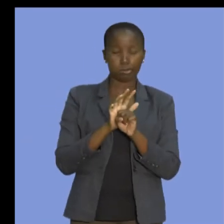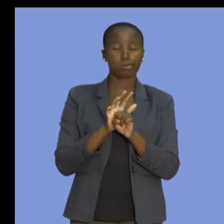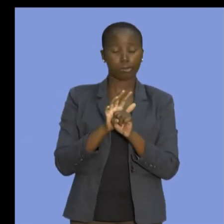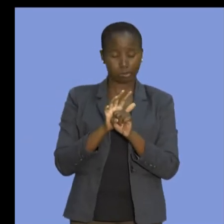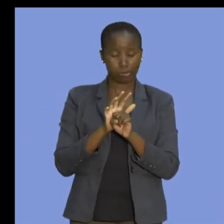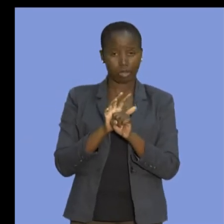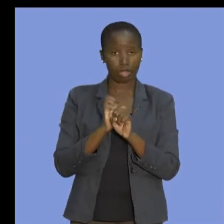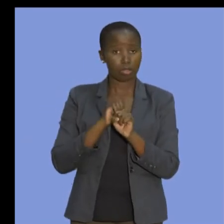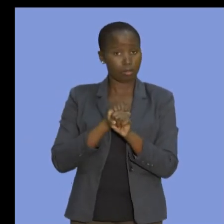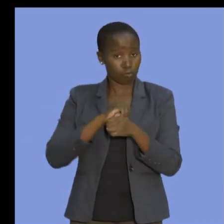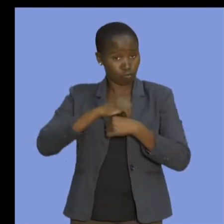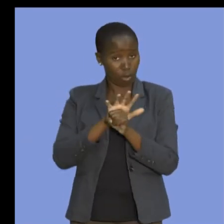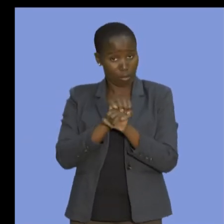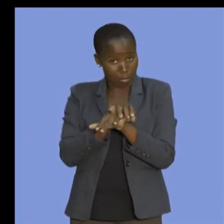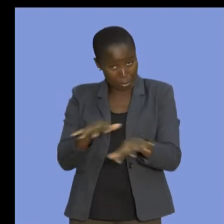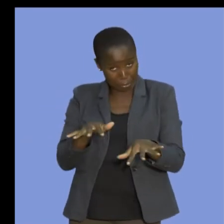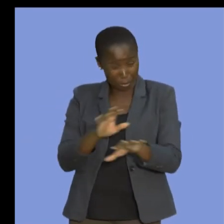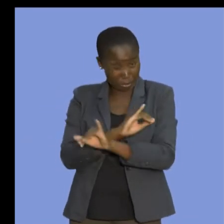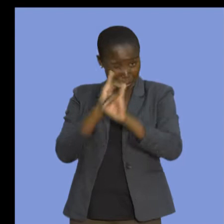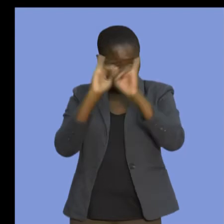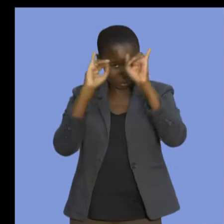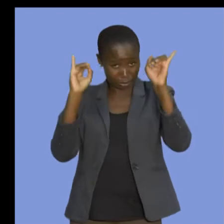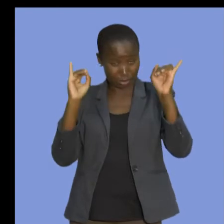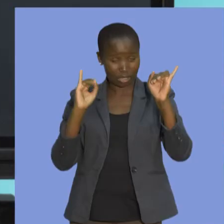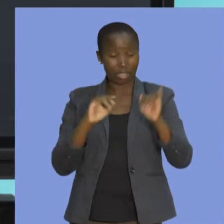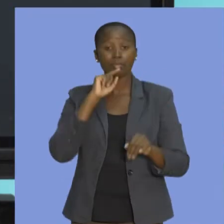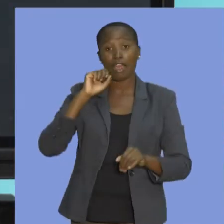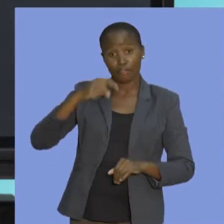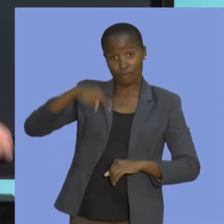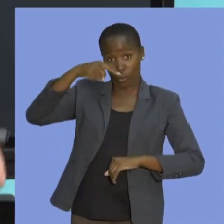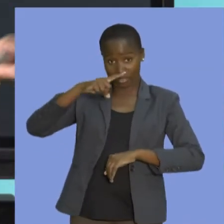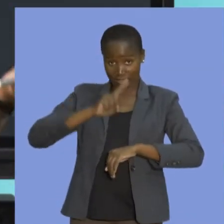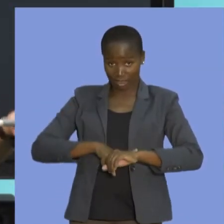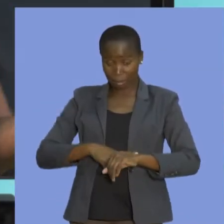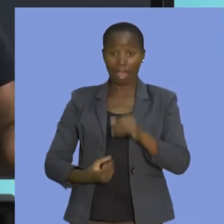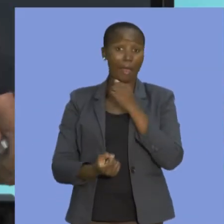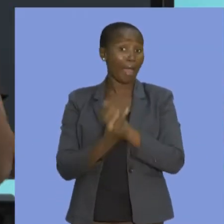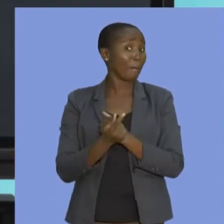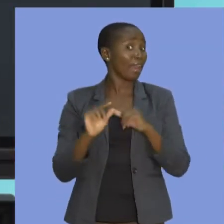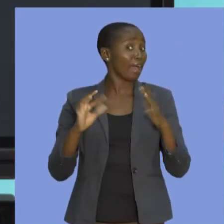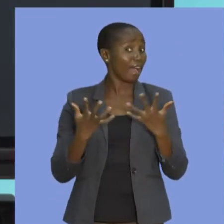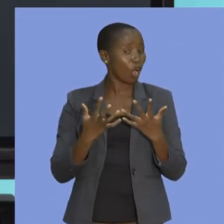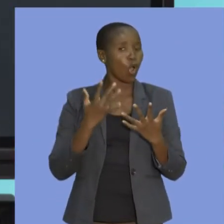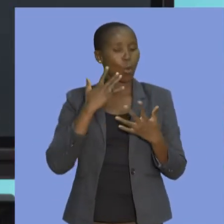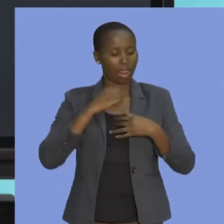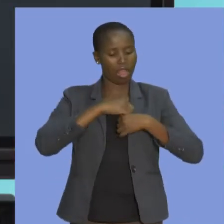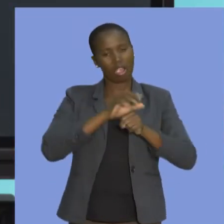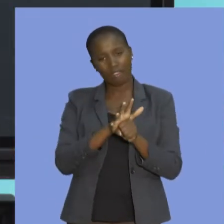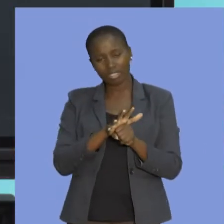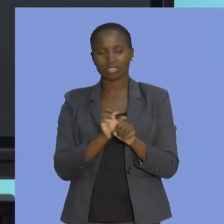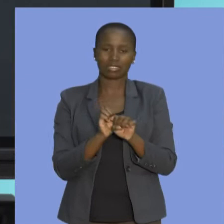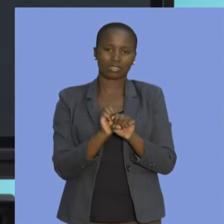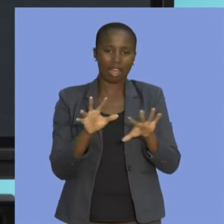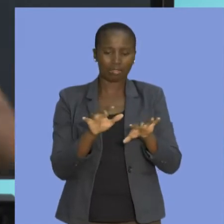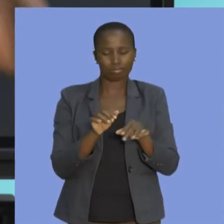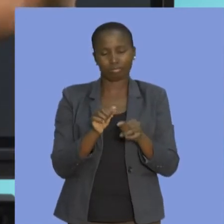So when I talk about the second wave, I mean the first wave, it's when the COVID-19 started.